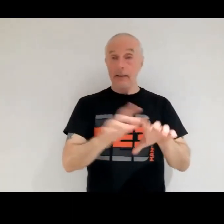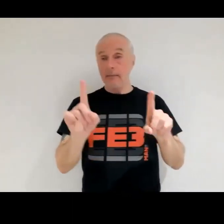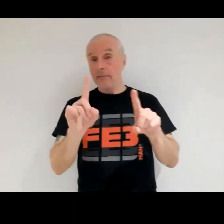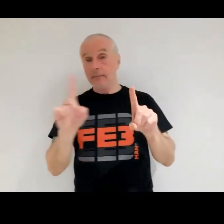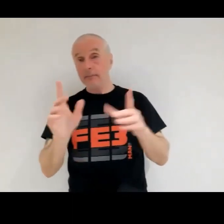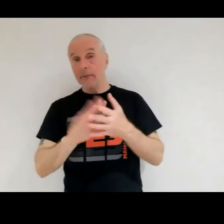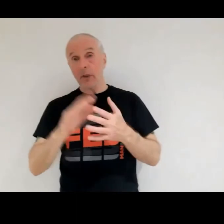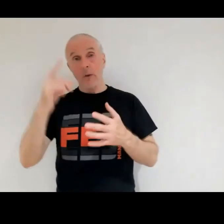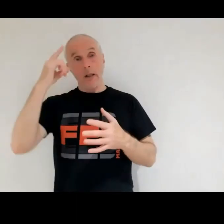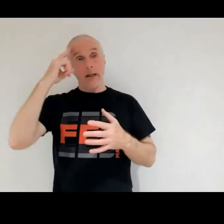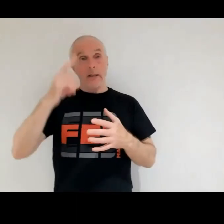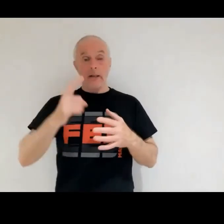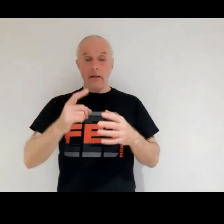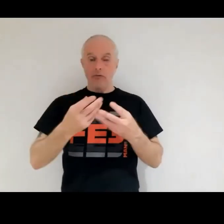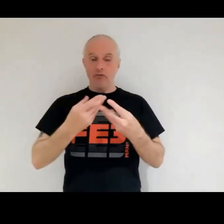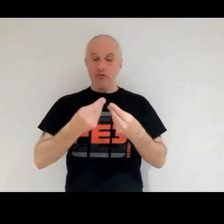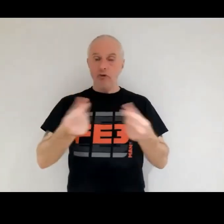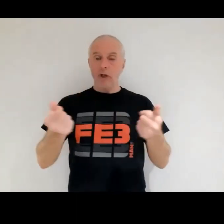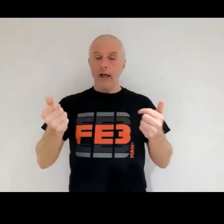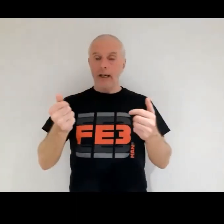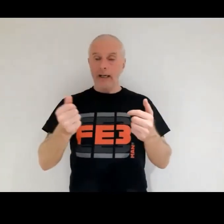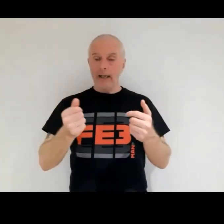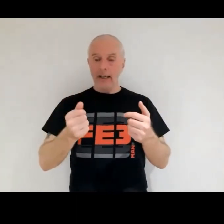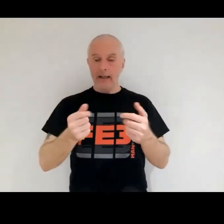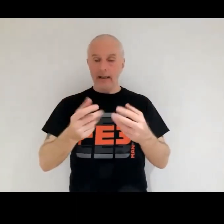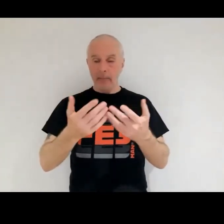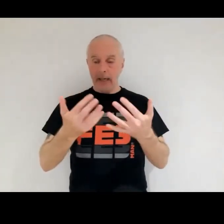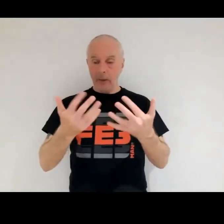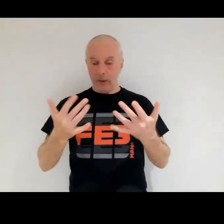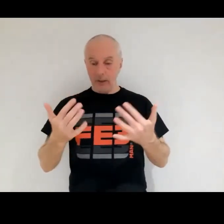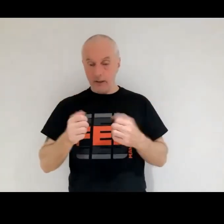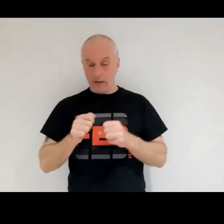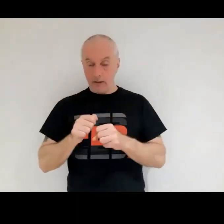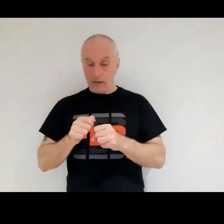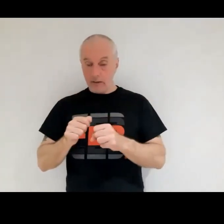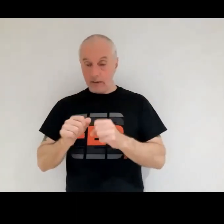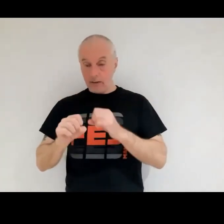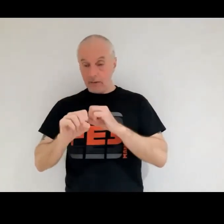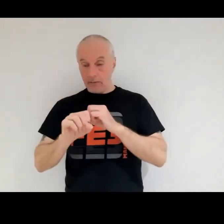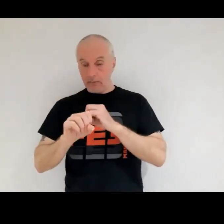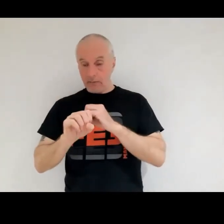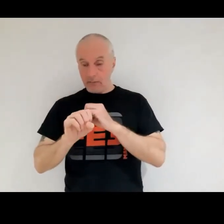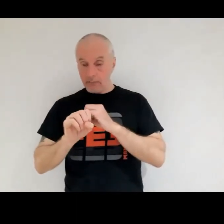So is it more difficult or less difficult to put out a blended flame?